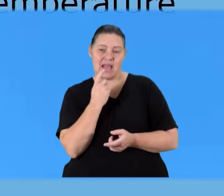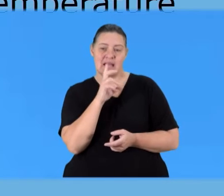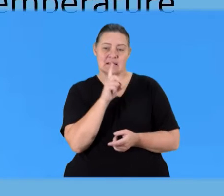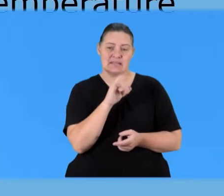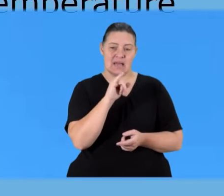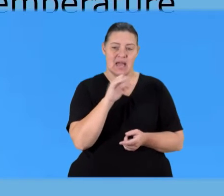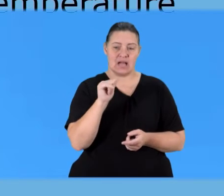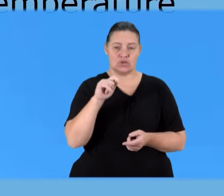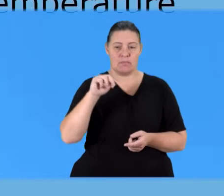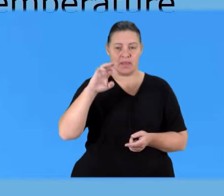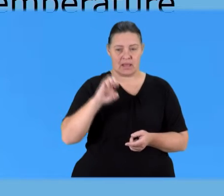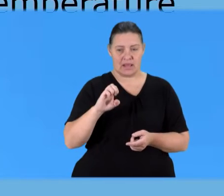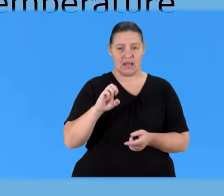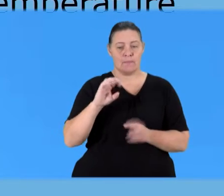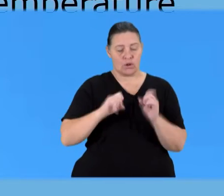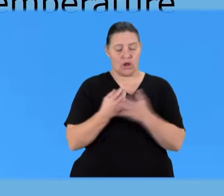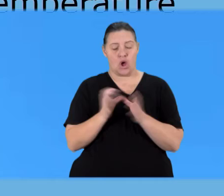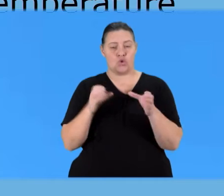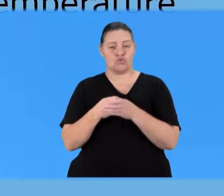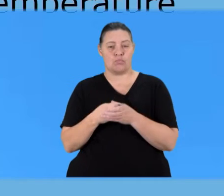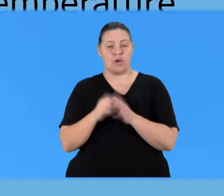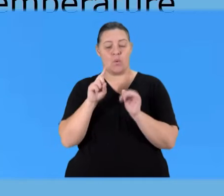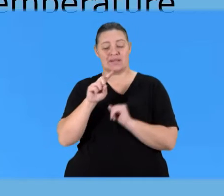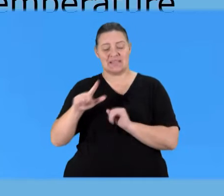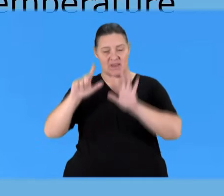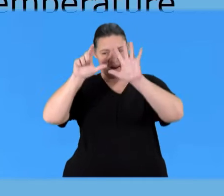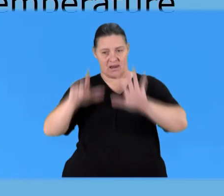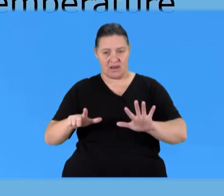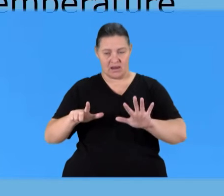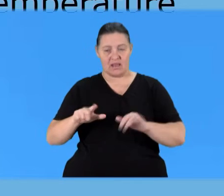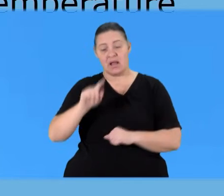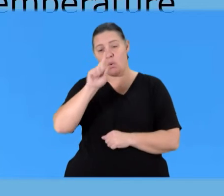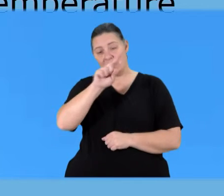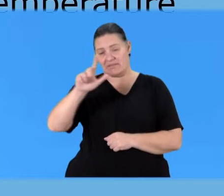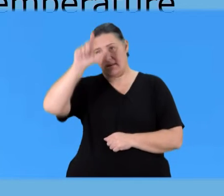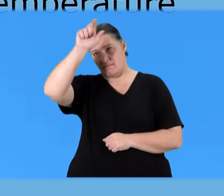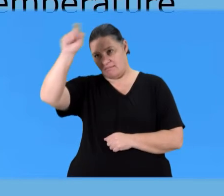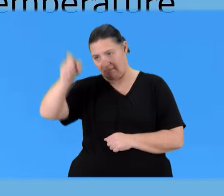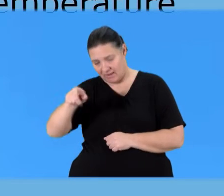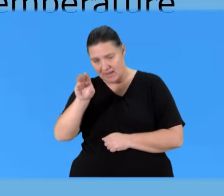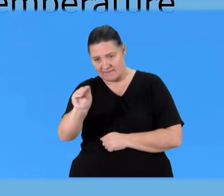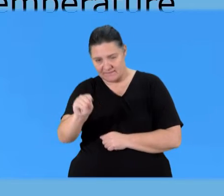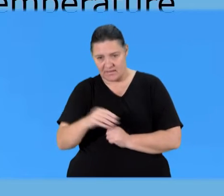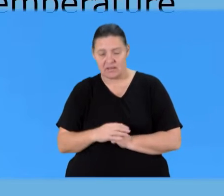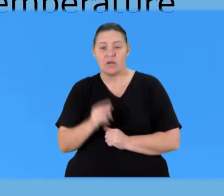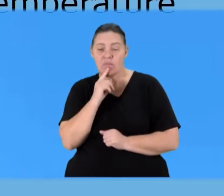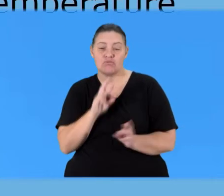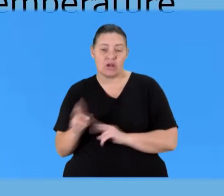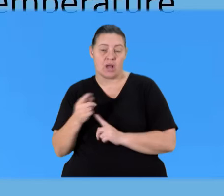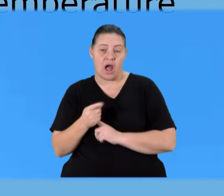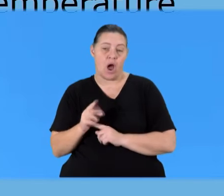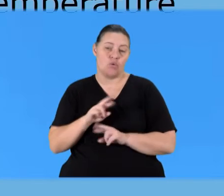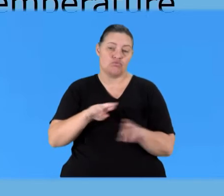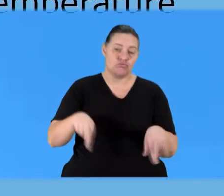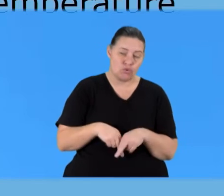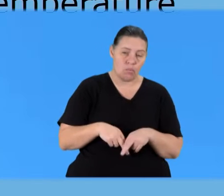is a diatomic molecule found in group 7 of our, or group 17 of our periodic table. Now, when these two things are reacting